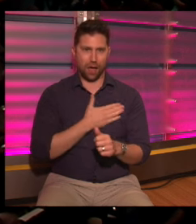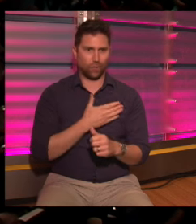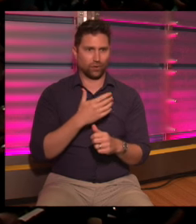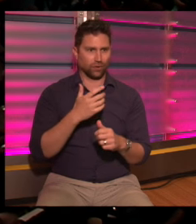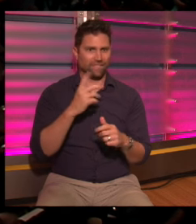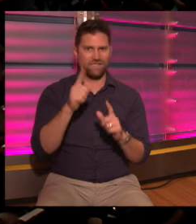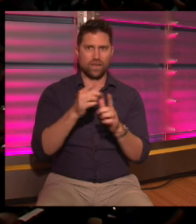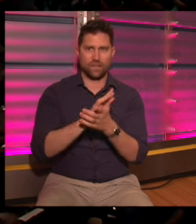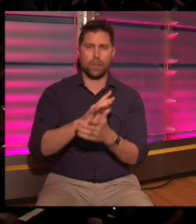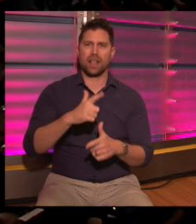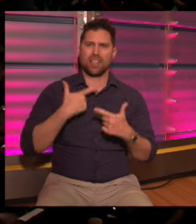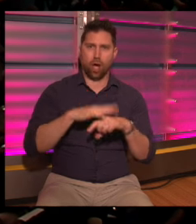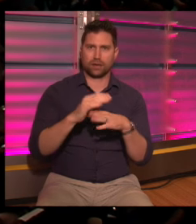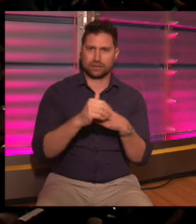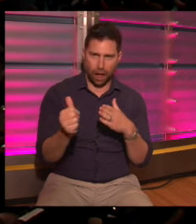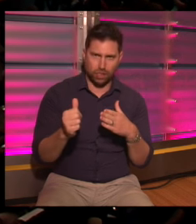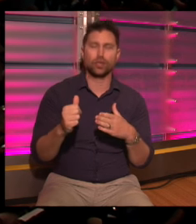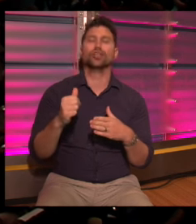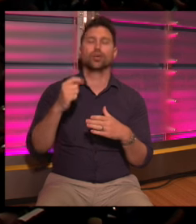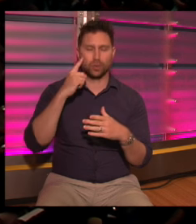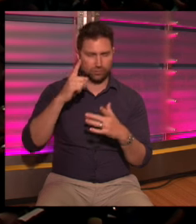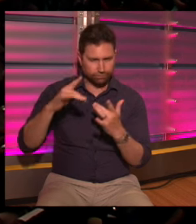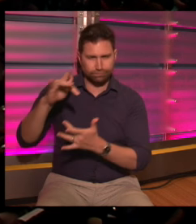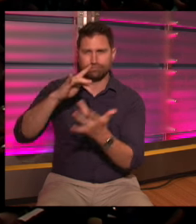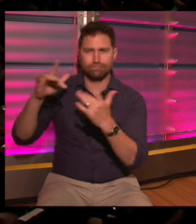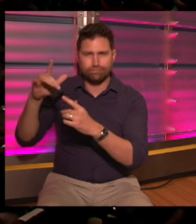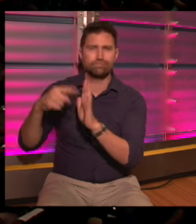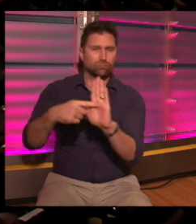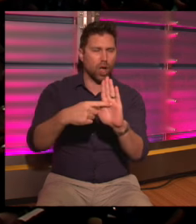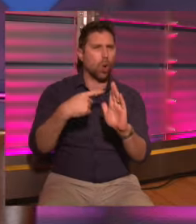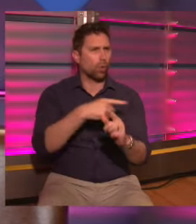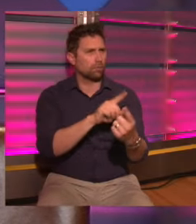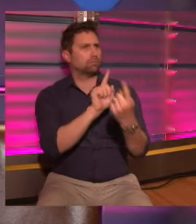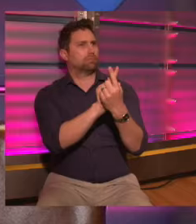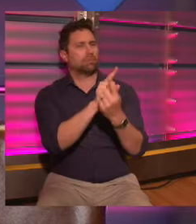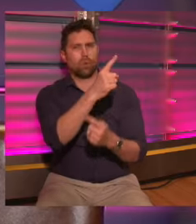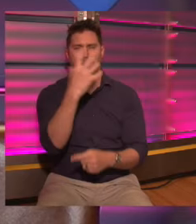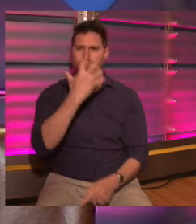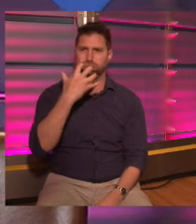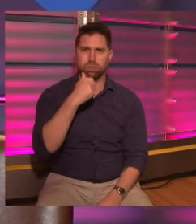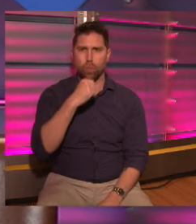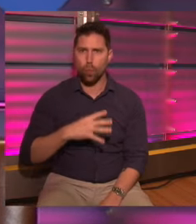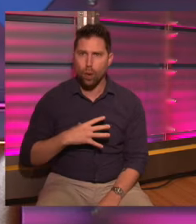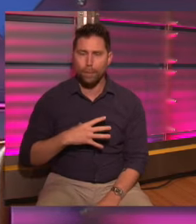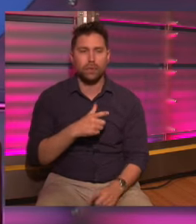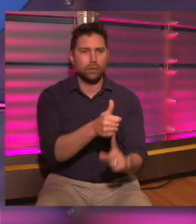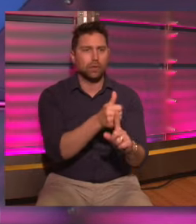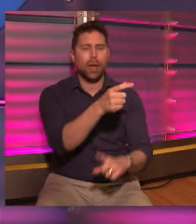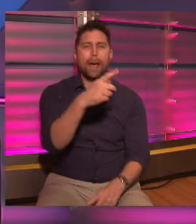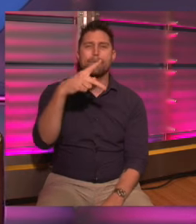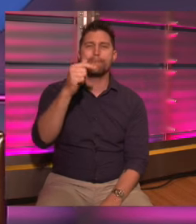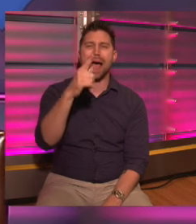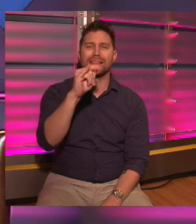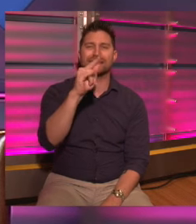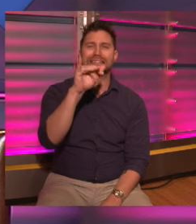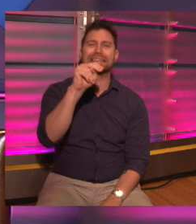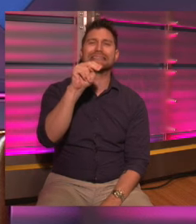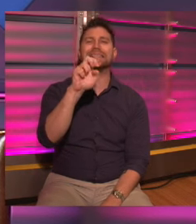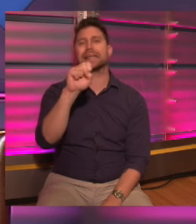tour showing it to communities around the country. And we actually met this incredible woman who was, she was